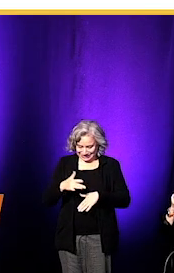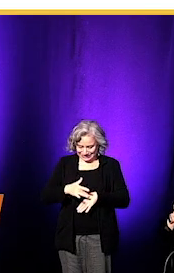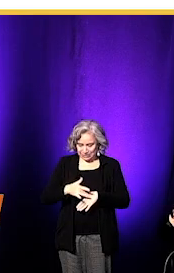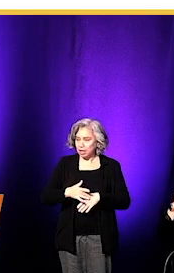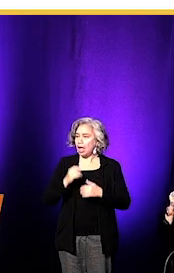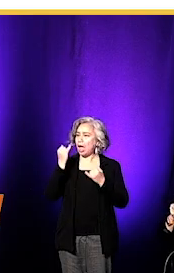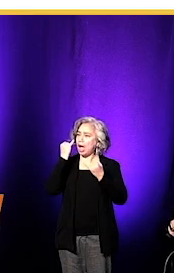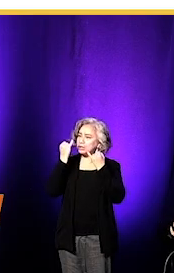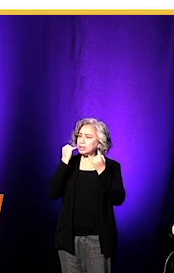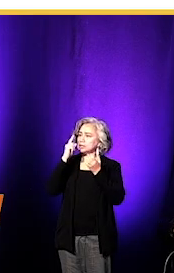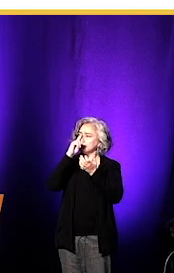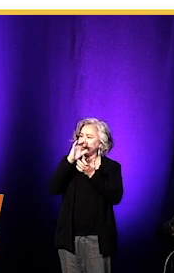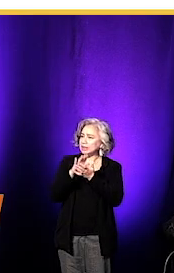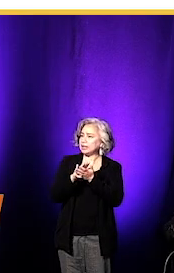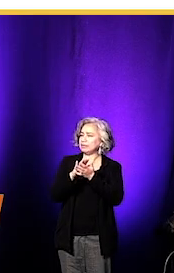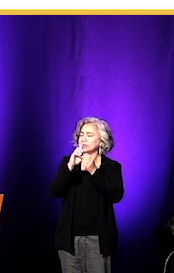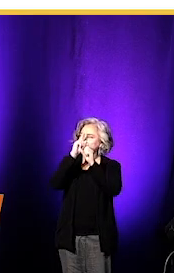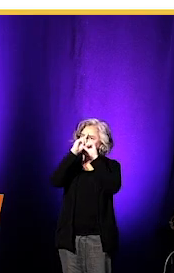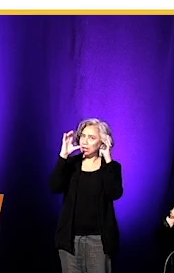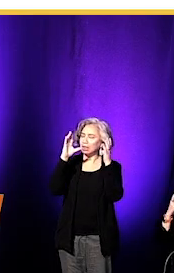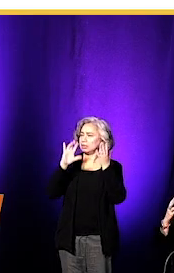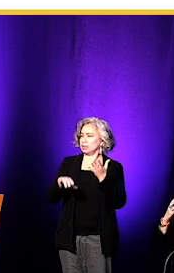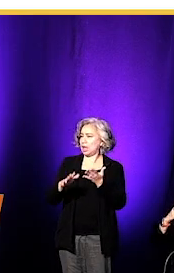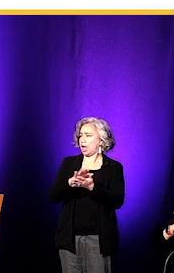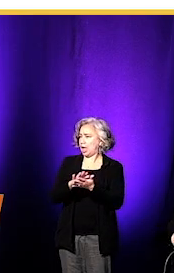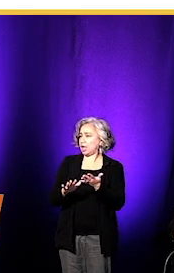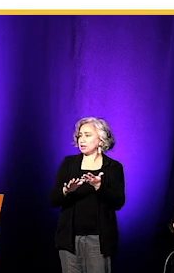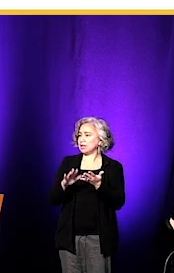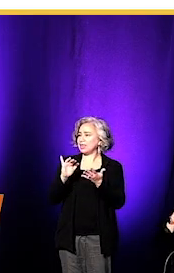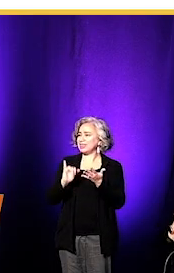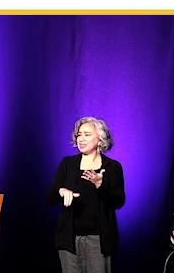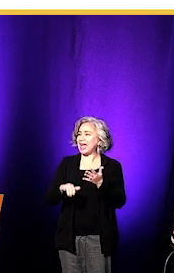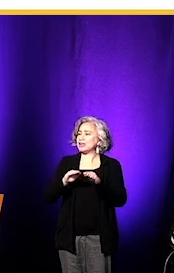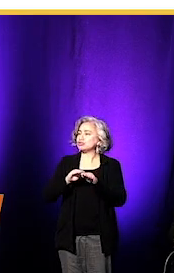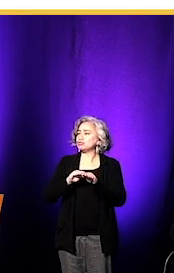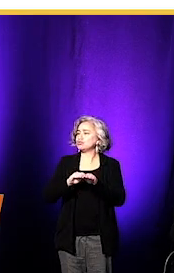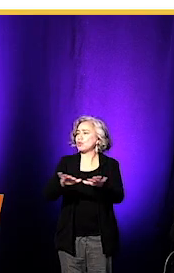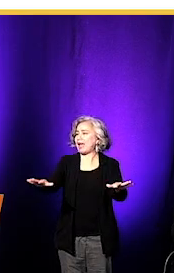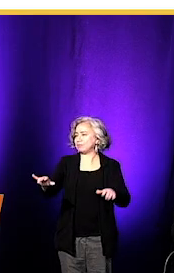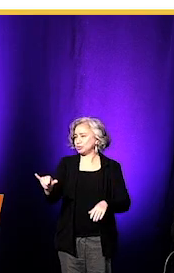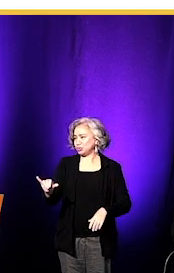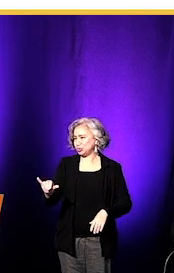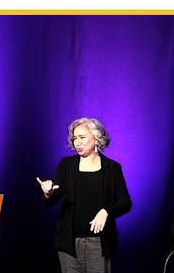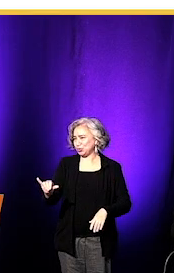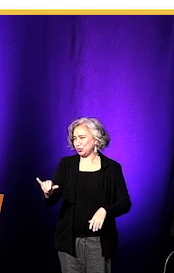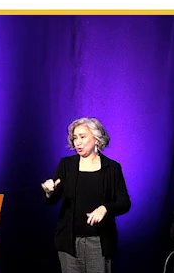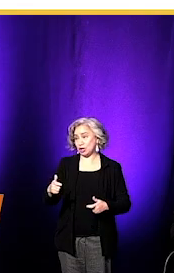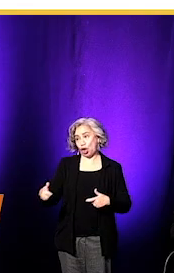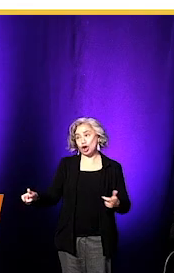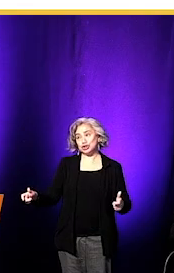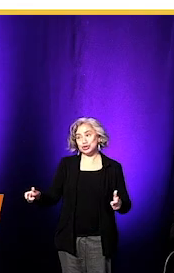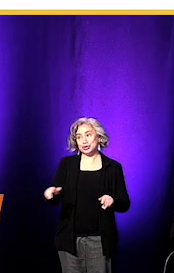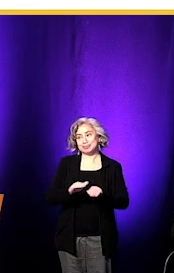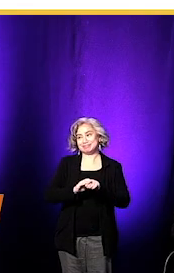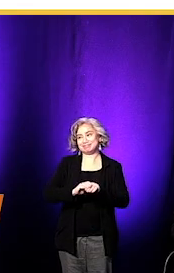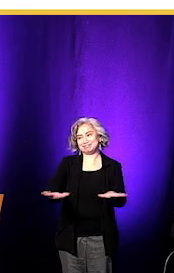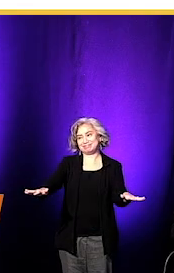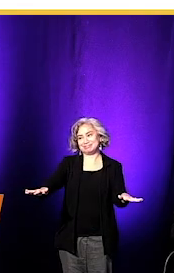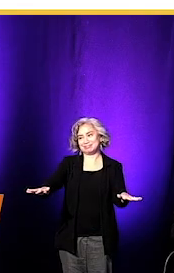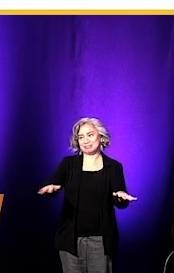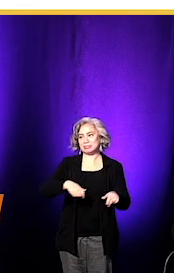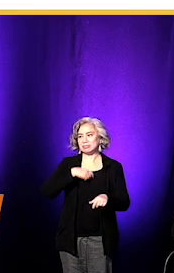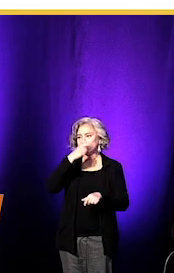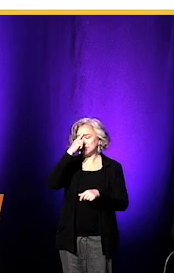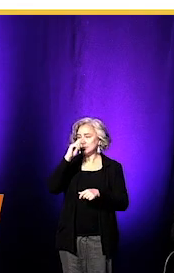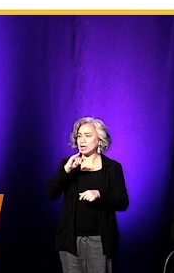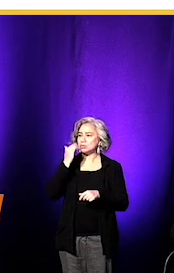right? Artifacts. And so that's what travel, it's much a larger configuration. I think that's why artifacts is really